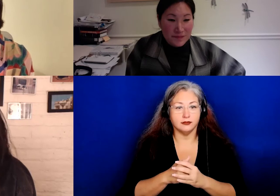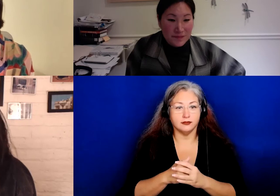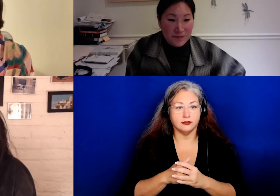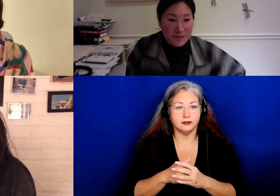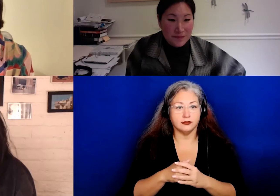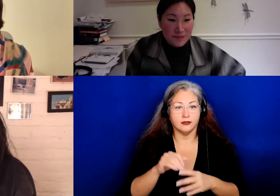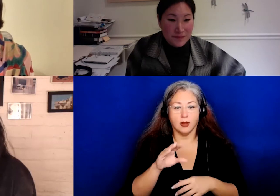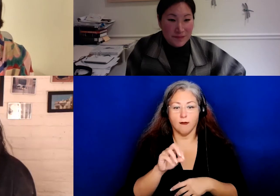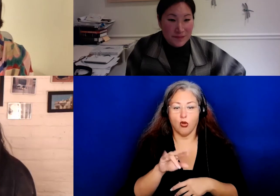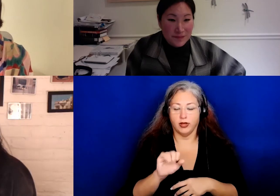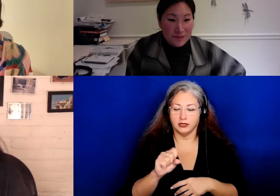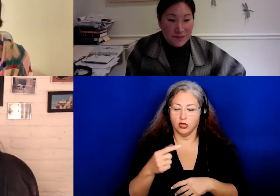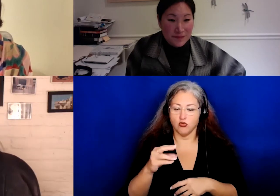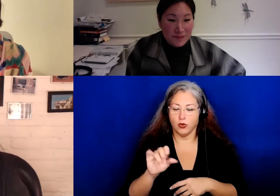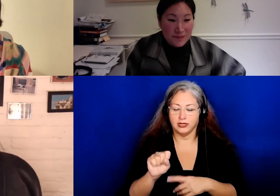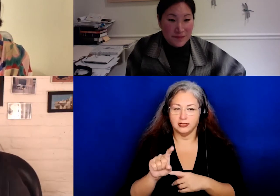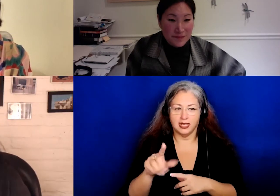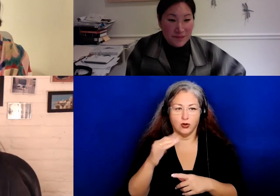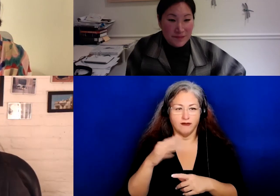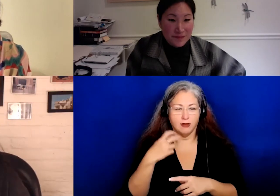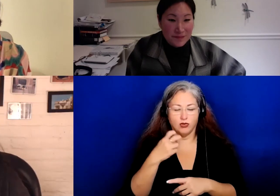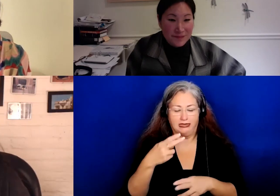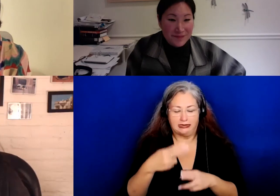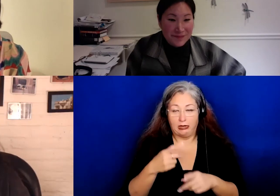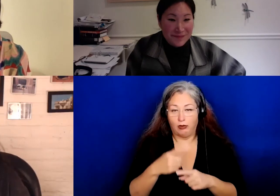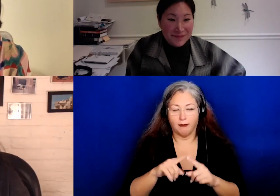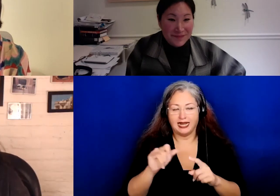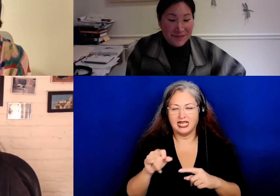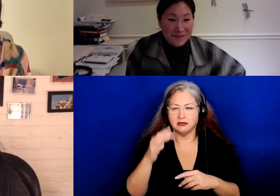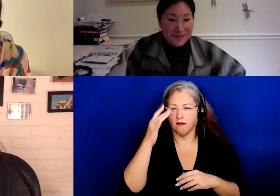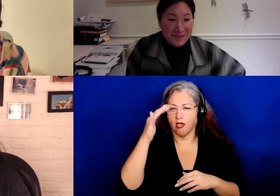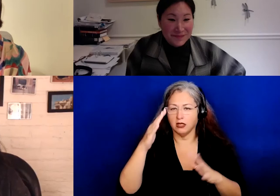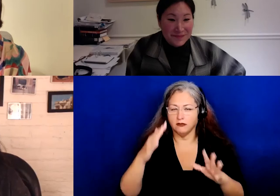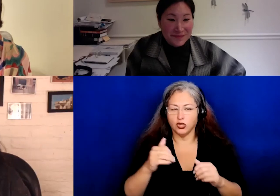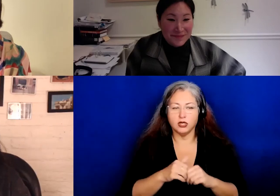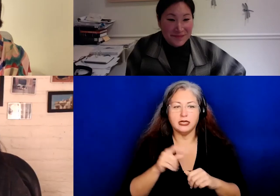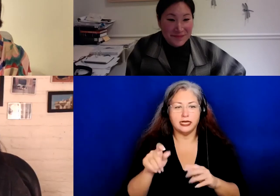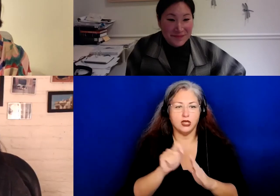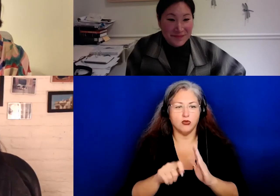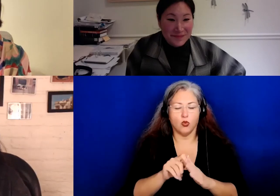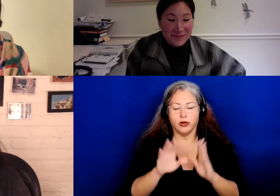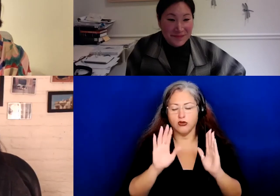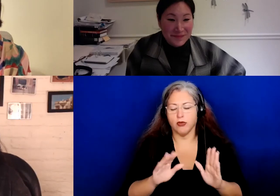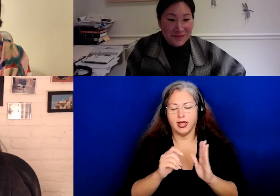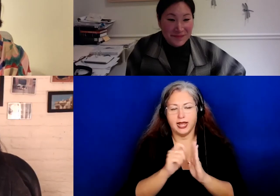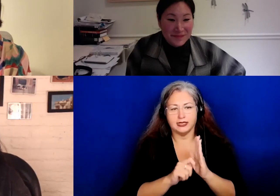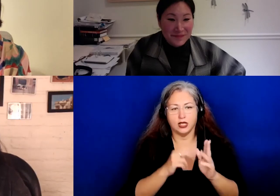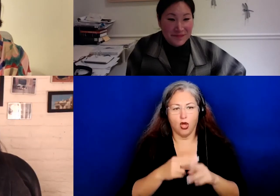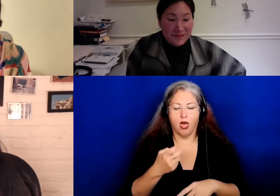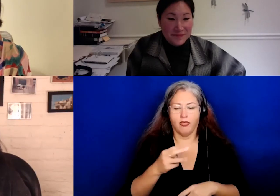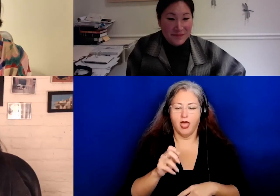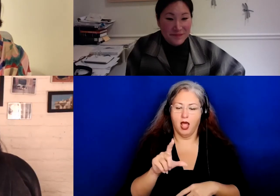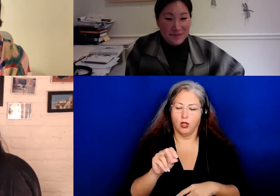Boris Groys is another. I don't know if I'm pronouncing his name right, but it's a philosopher who wrote this great essay called "The Loneliness of